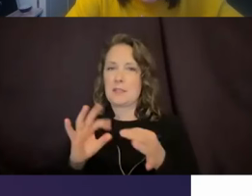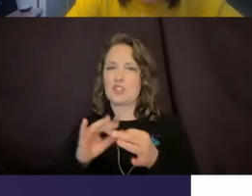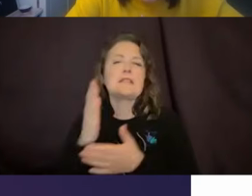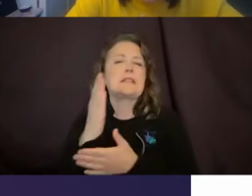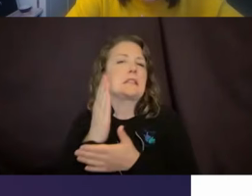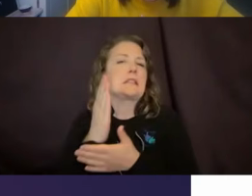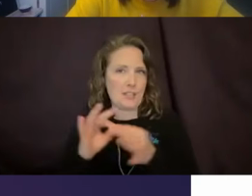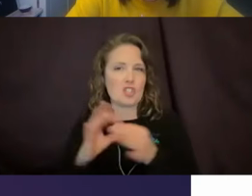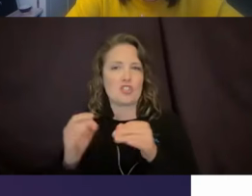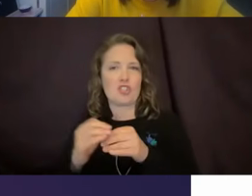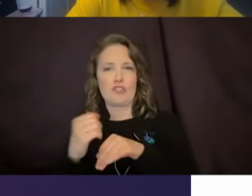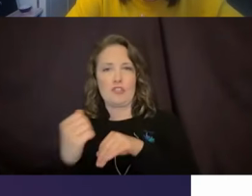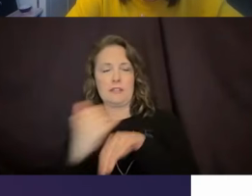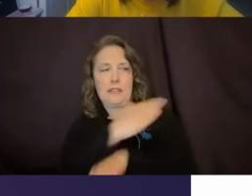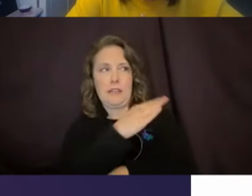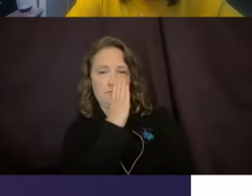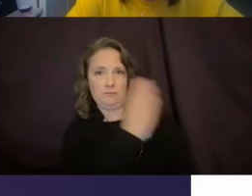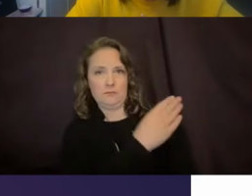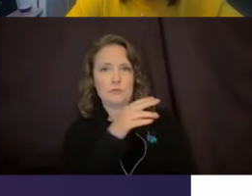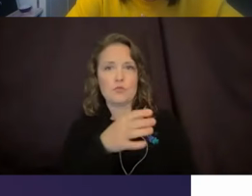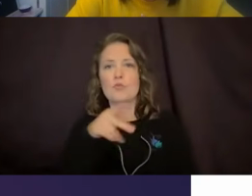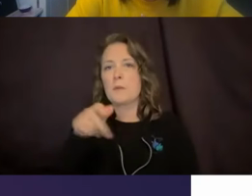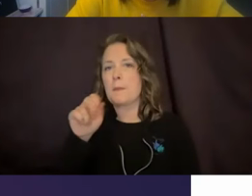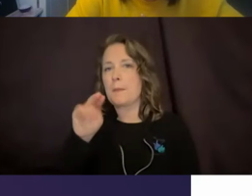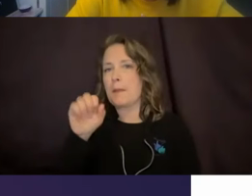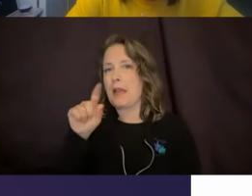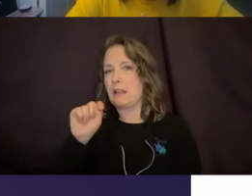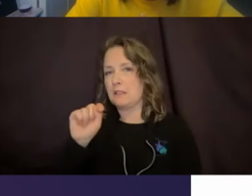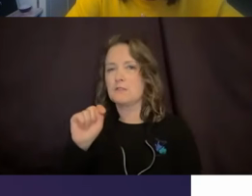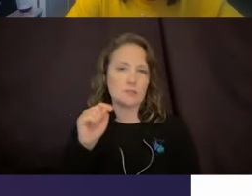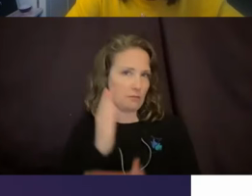are sent directly to the panelists as well too.